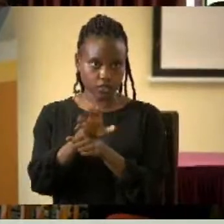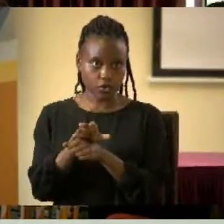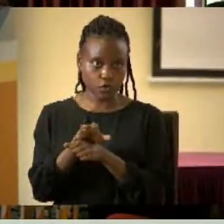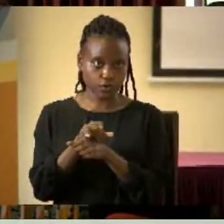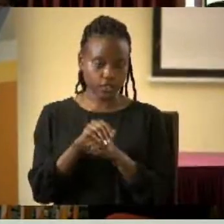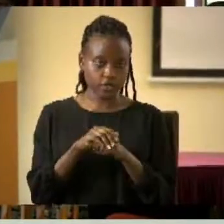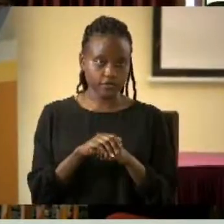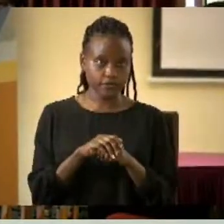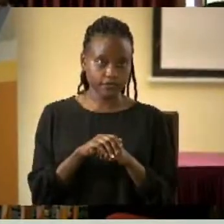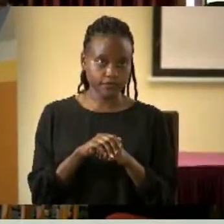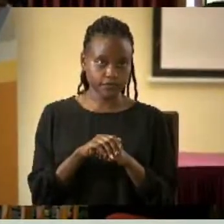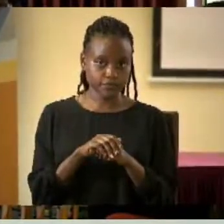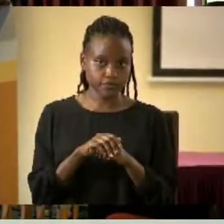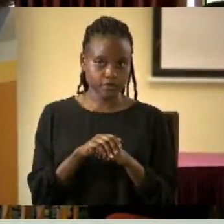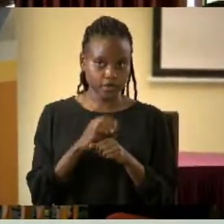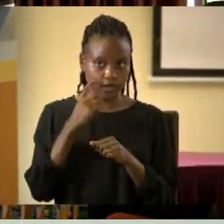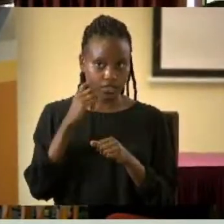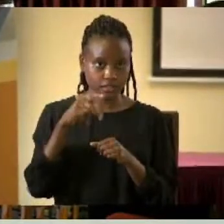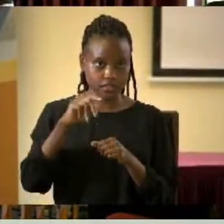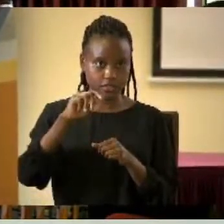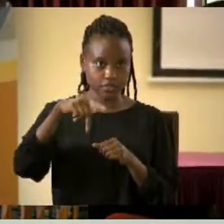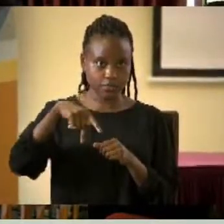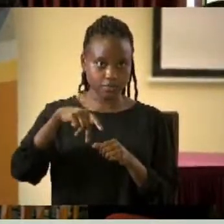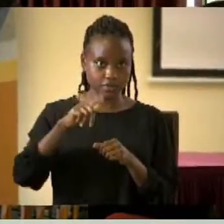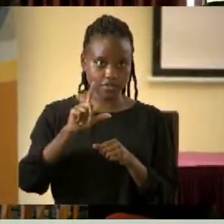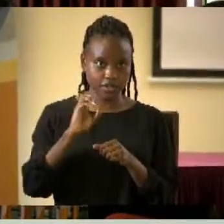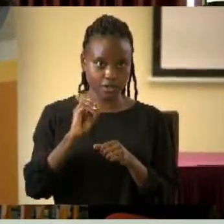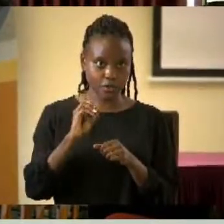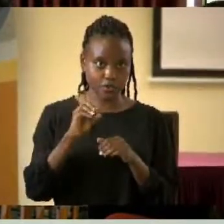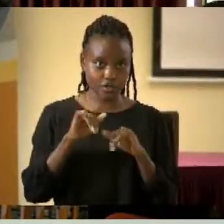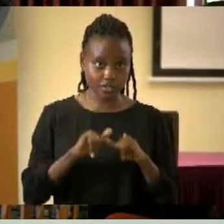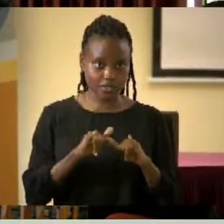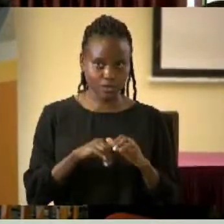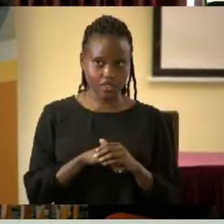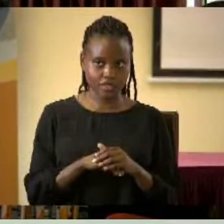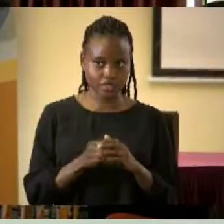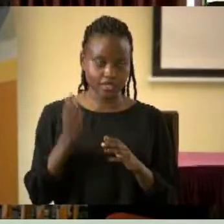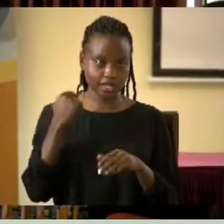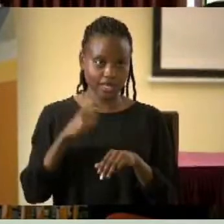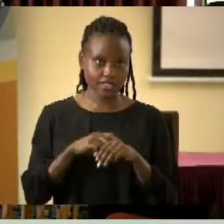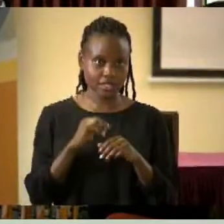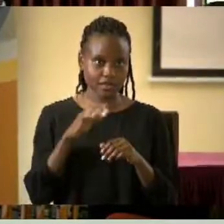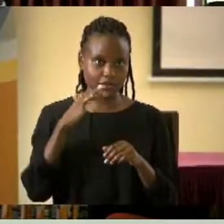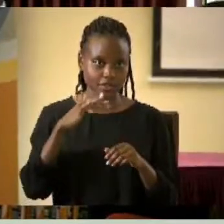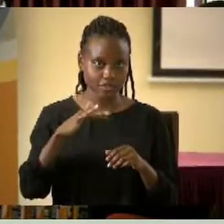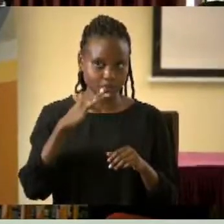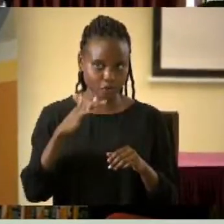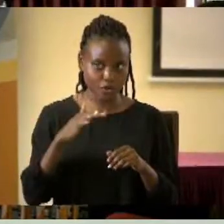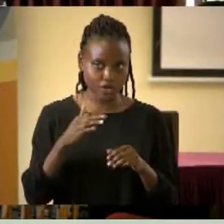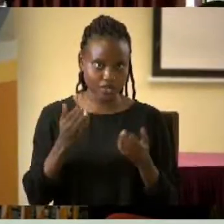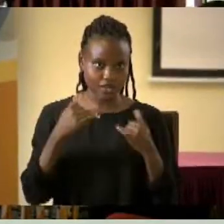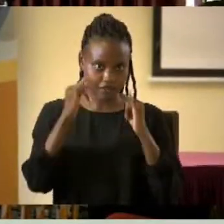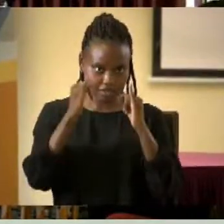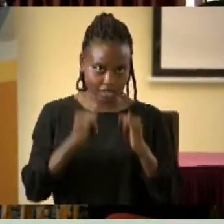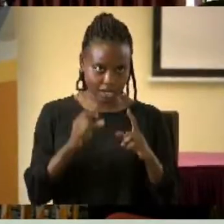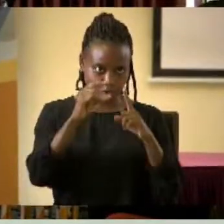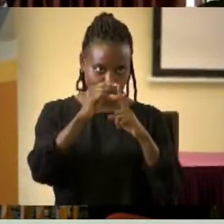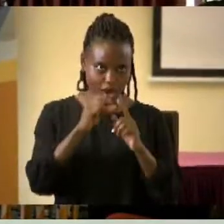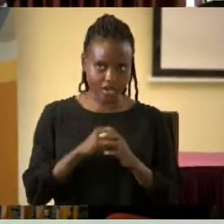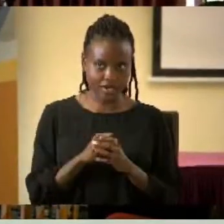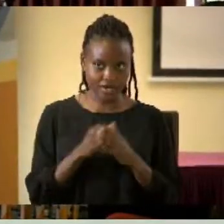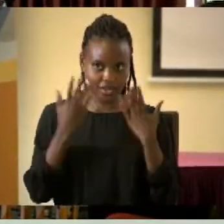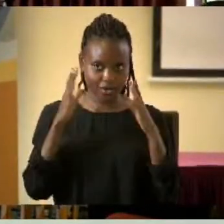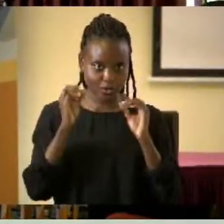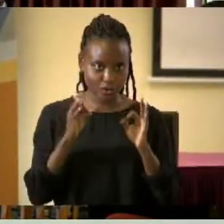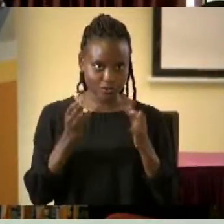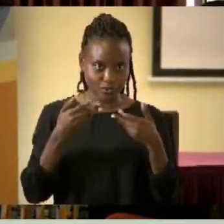protocol. I see that Professor Lumumba is still with us. Last time he spoke to us, he gave us a new word. I don't know whether he's going to give